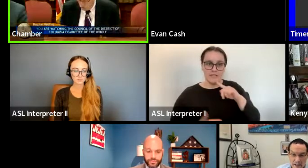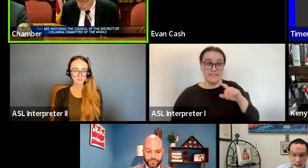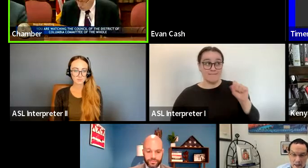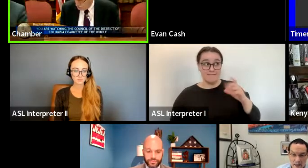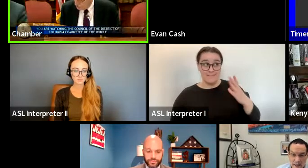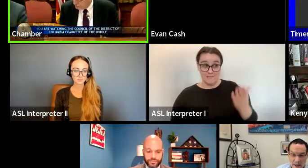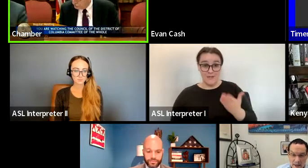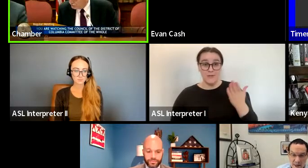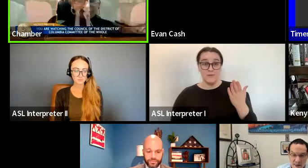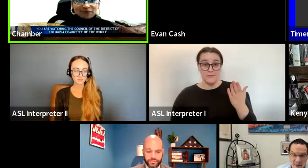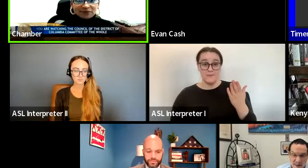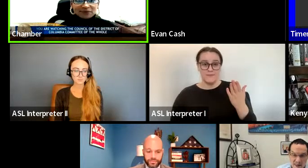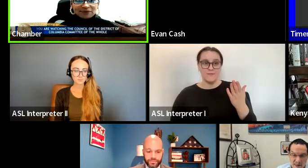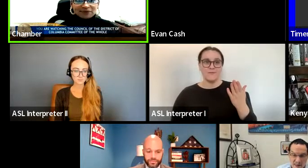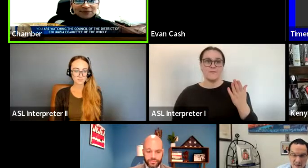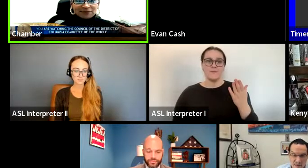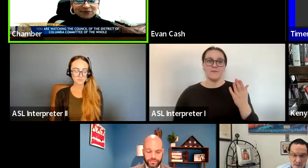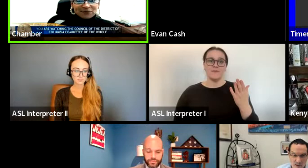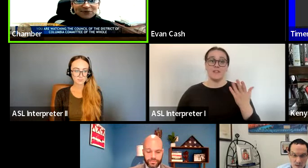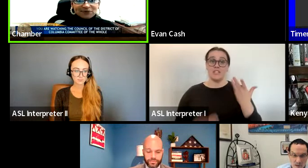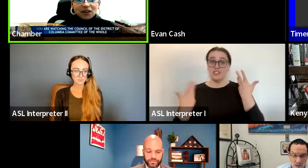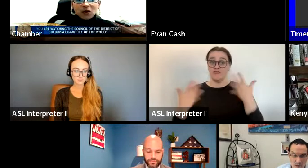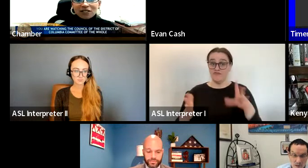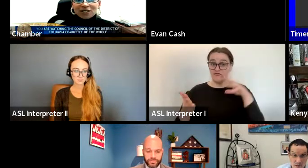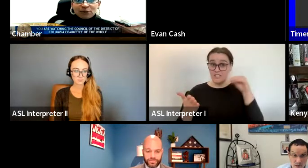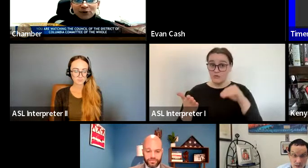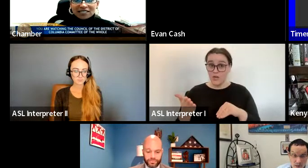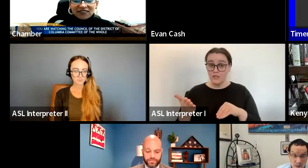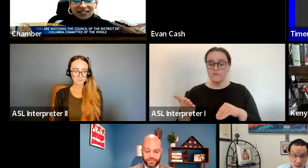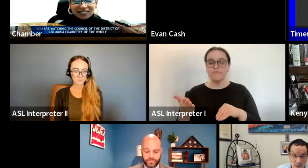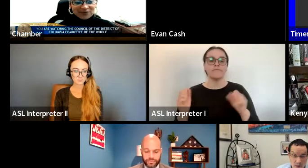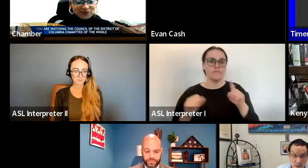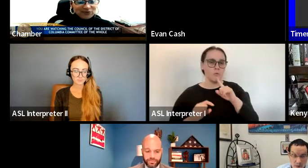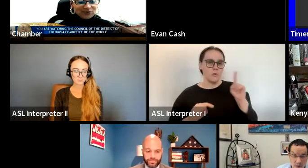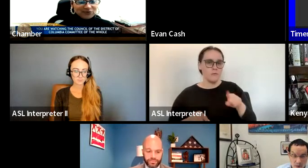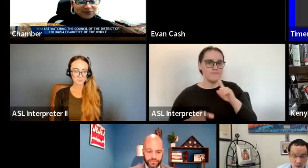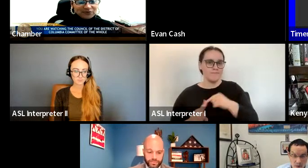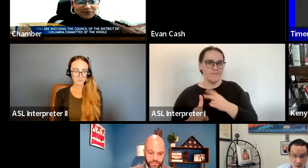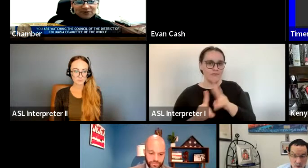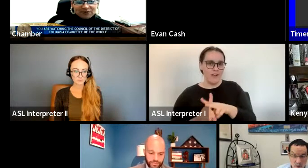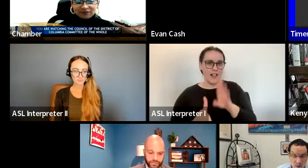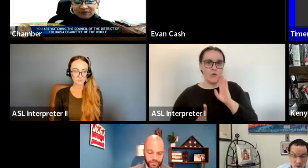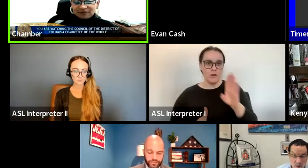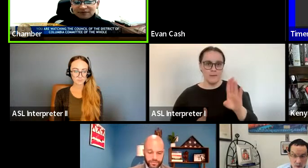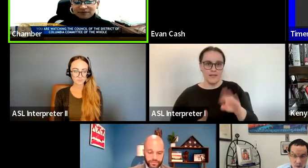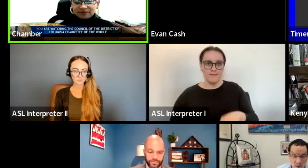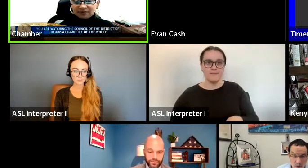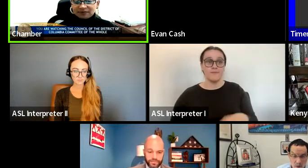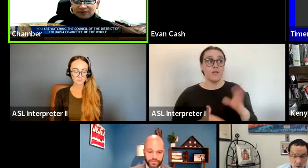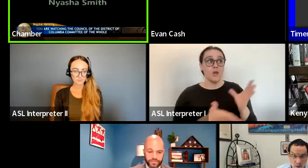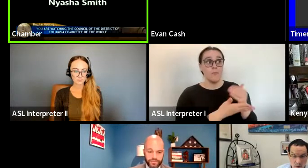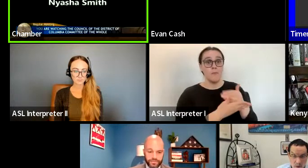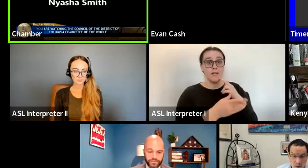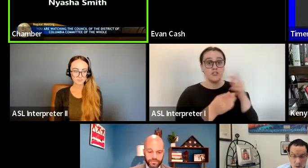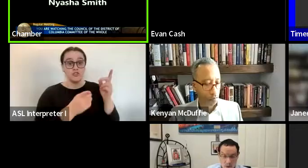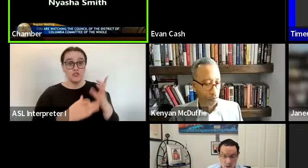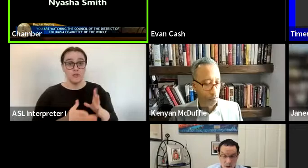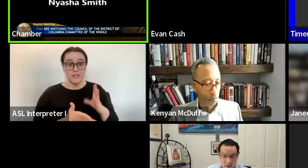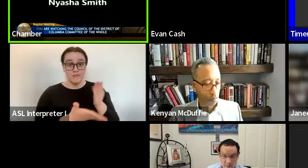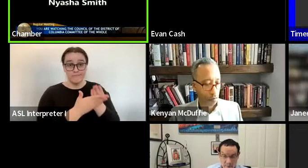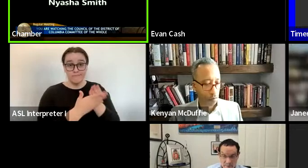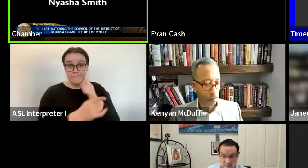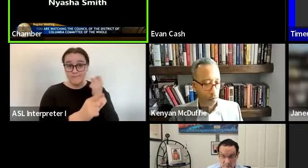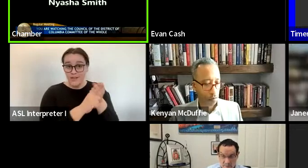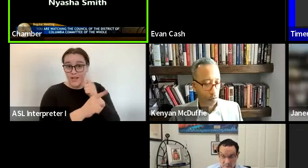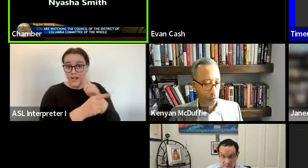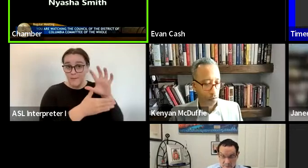the record complete? Once the report is filed. Madam Budget Director, does the measure's fiscal impact statement comply